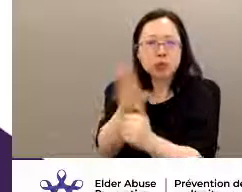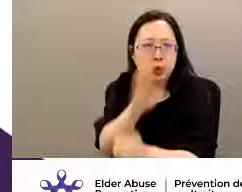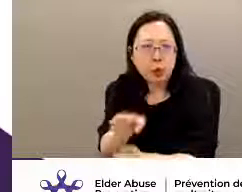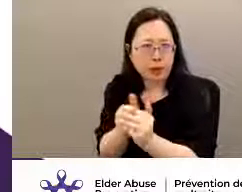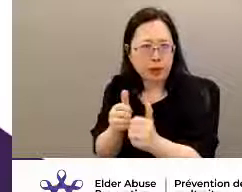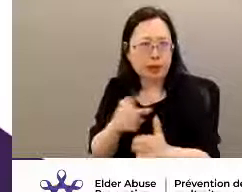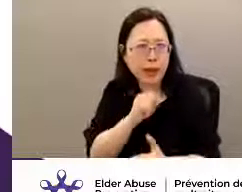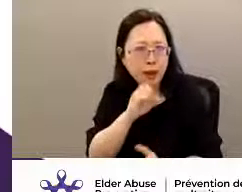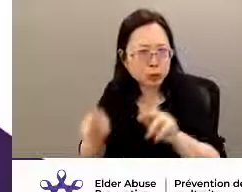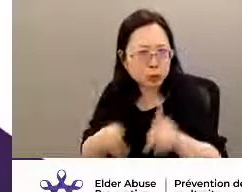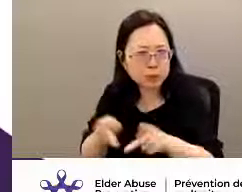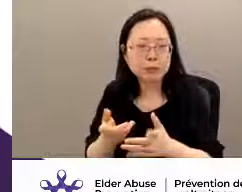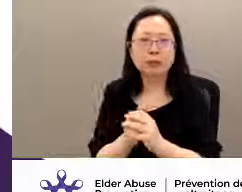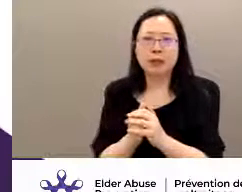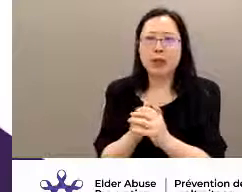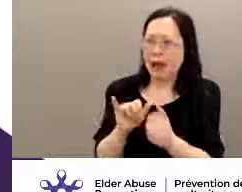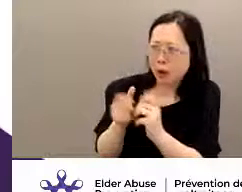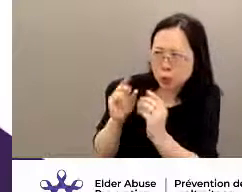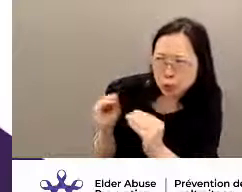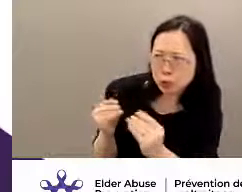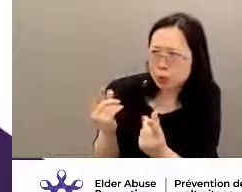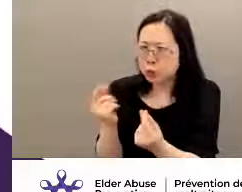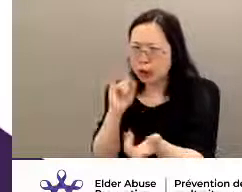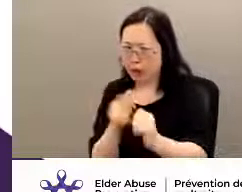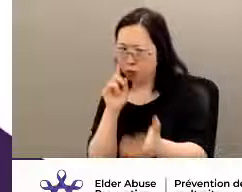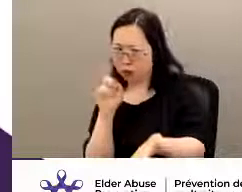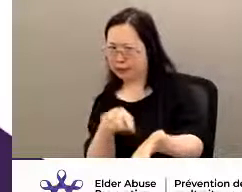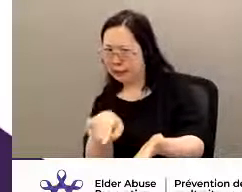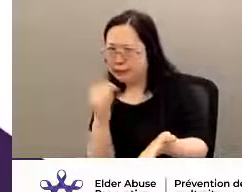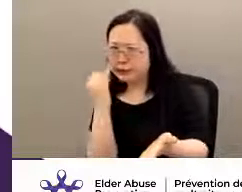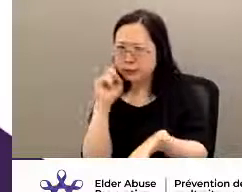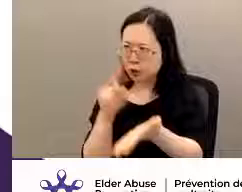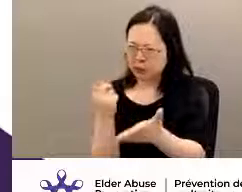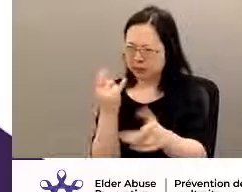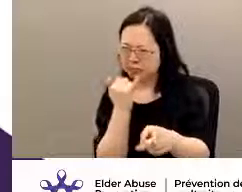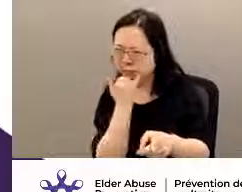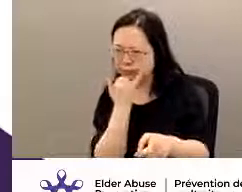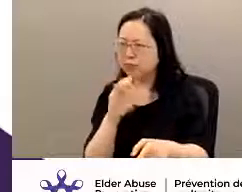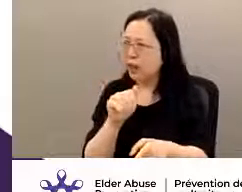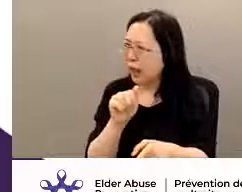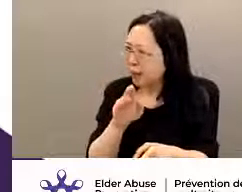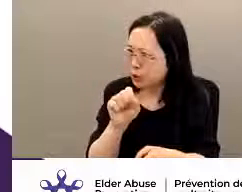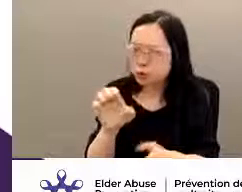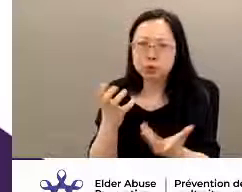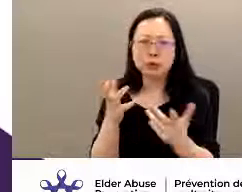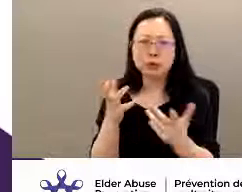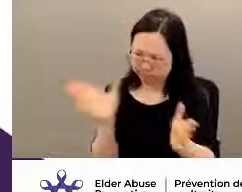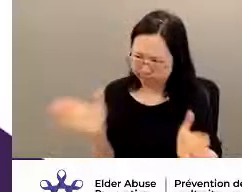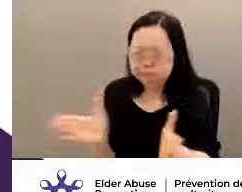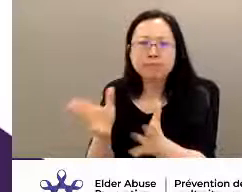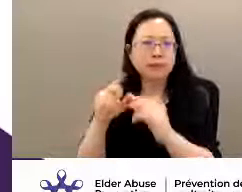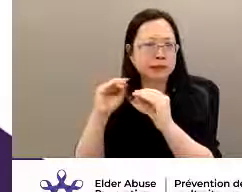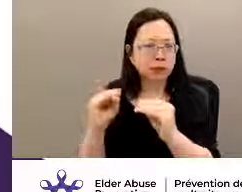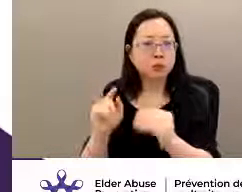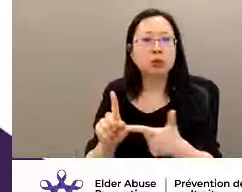vulnerable adults, to inform them how to recognize signs and intervene in situations of abuse. And as I say, we work with our coordinated communities,